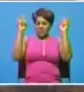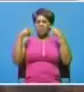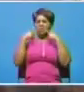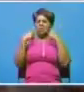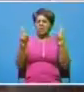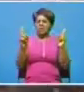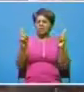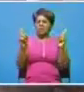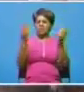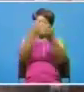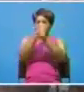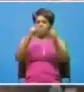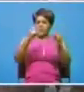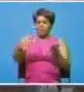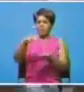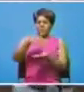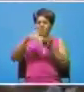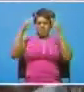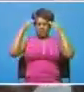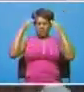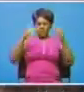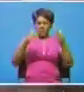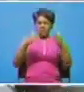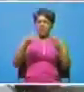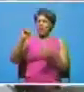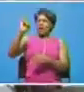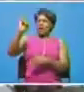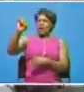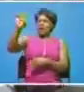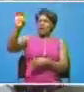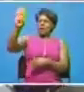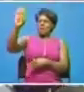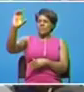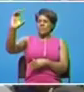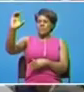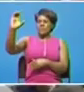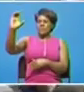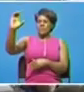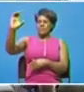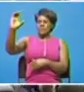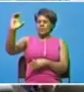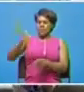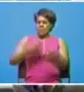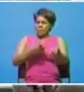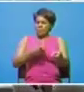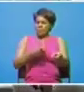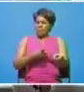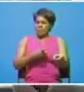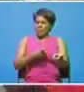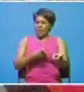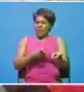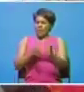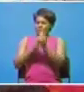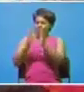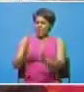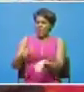of the presidential results took center stage, with the Independent Electoral and Boundaries Commission, IEBC, coming under fire, and the NASA